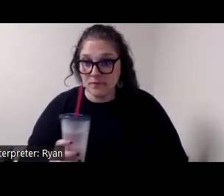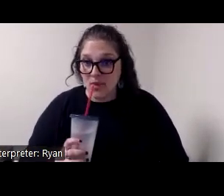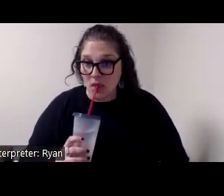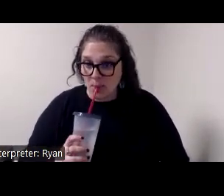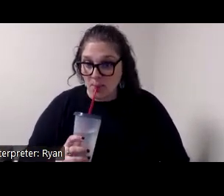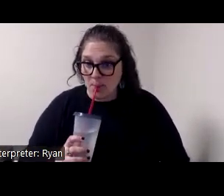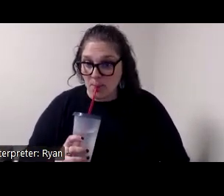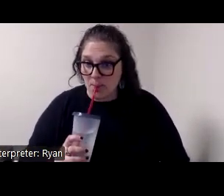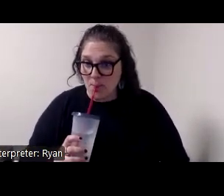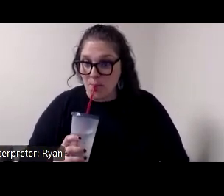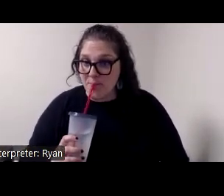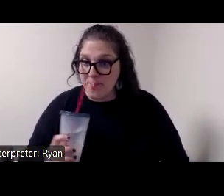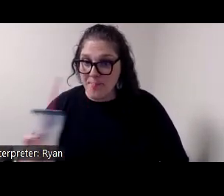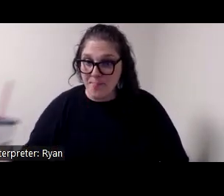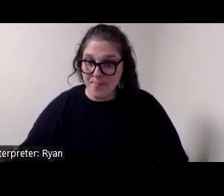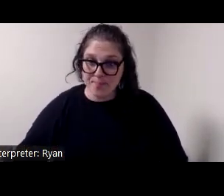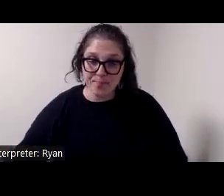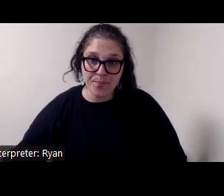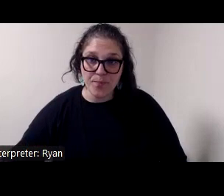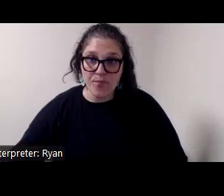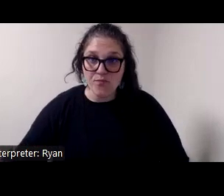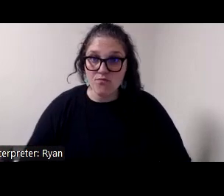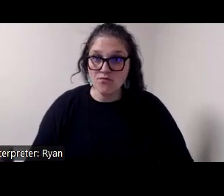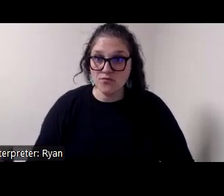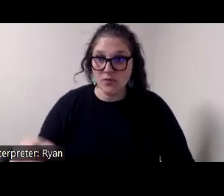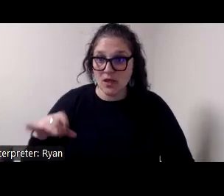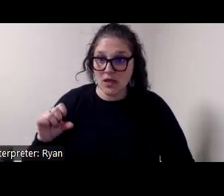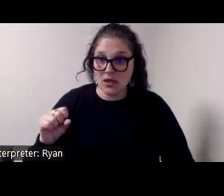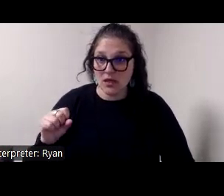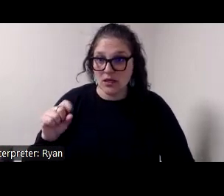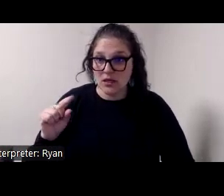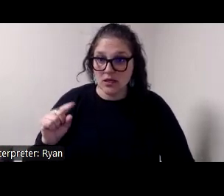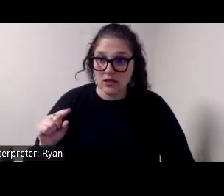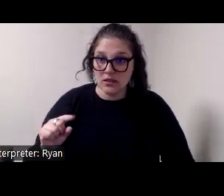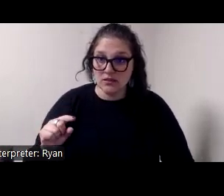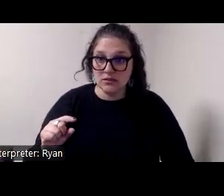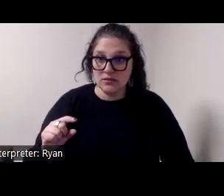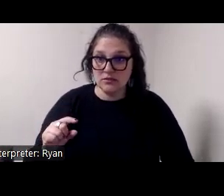Peek at the chat really quick. Yes, all right, perfect.